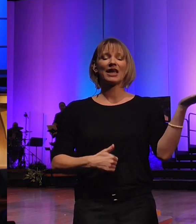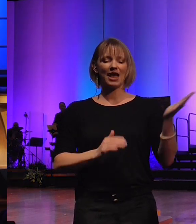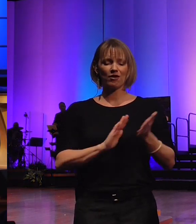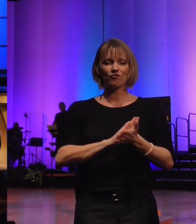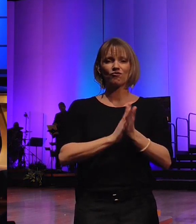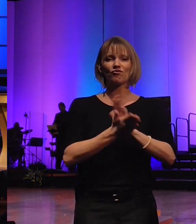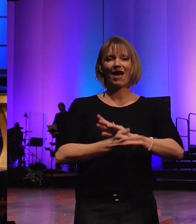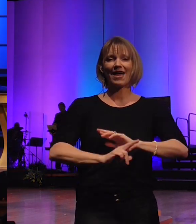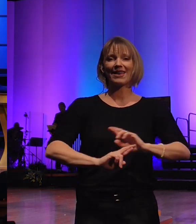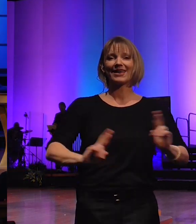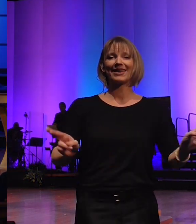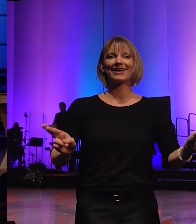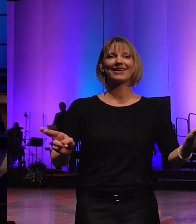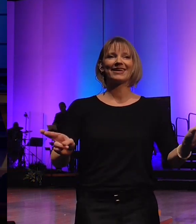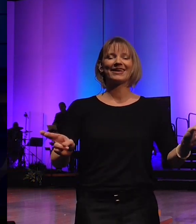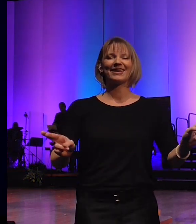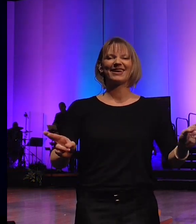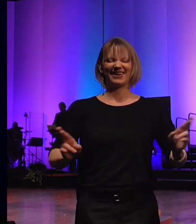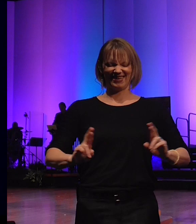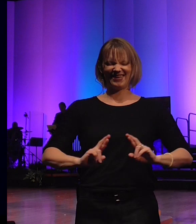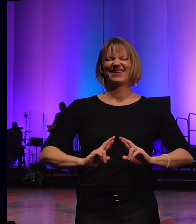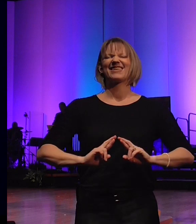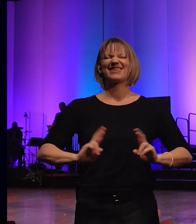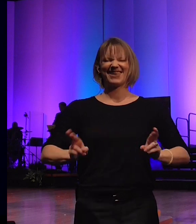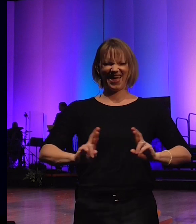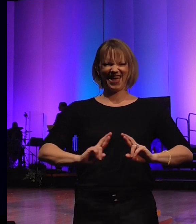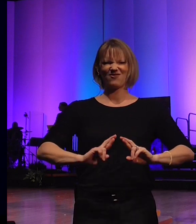So get